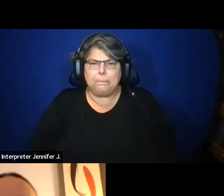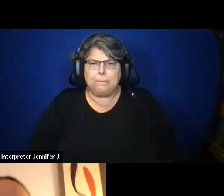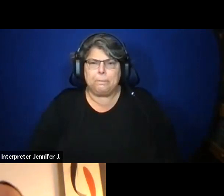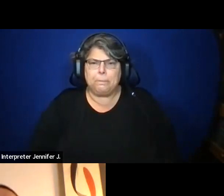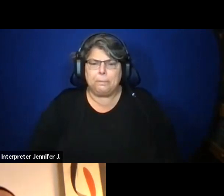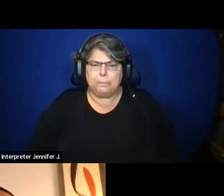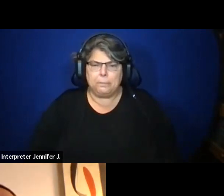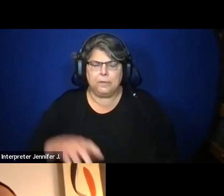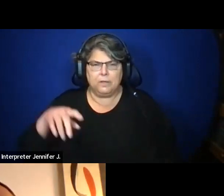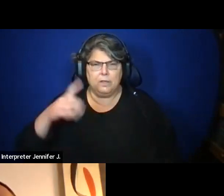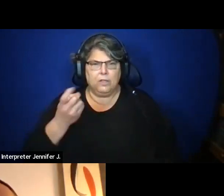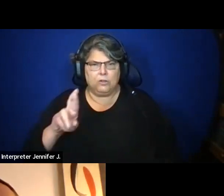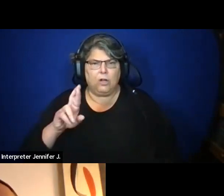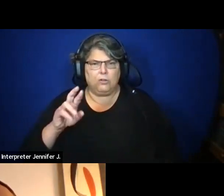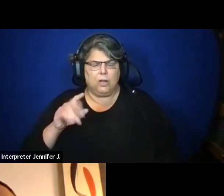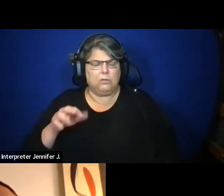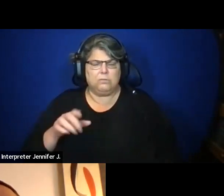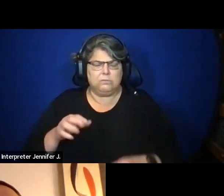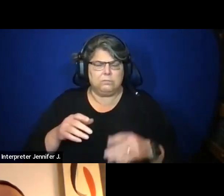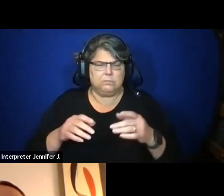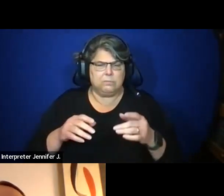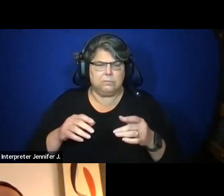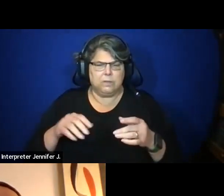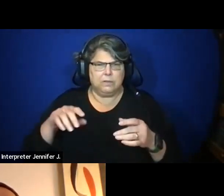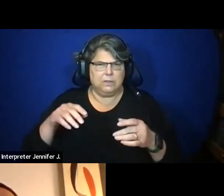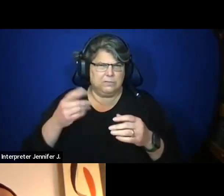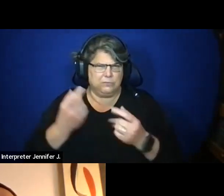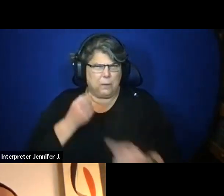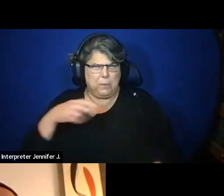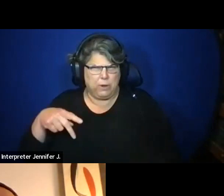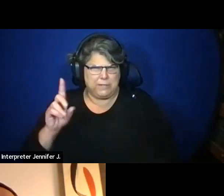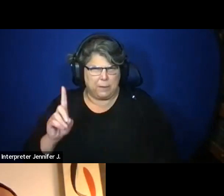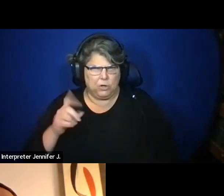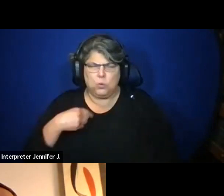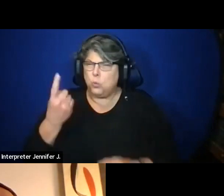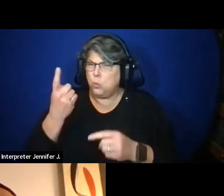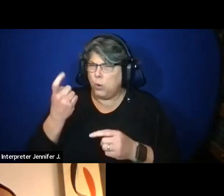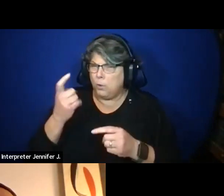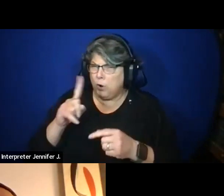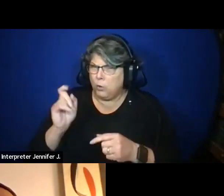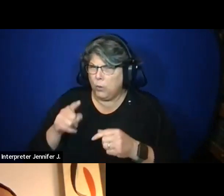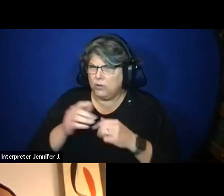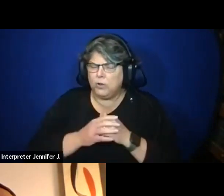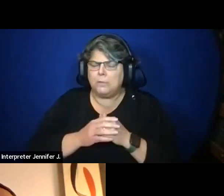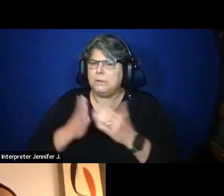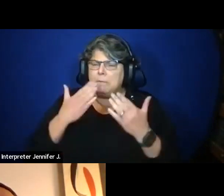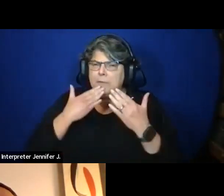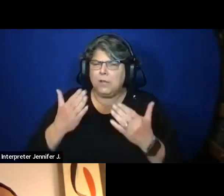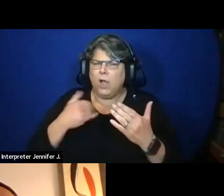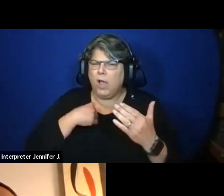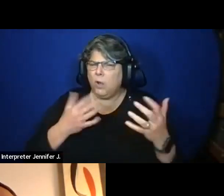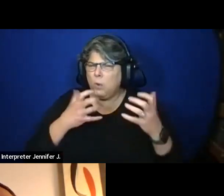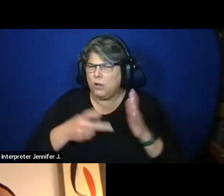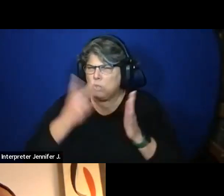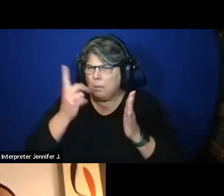That was really helpful. I appreciate it. Can I ask one quick question? Sure, go ahead, Phil. You have a follow? Yeah. Yeah, thank you. I just wanted to